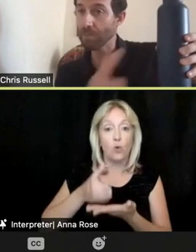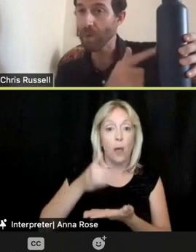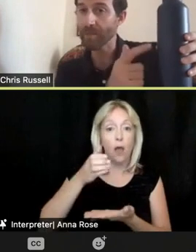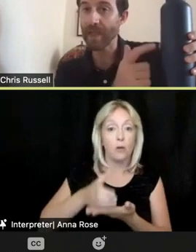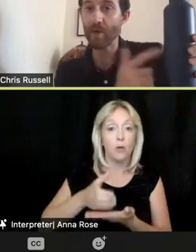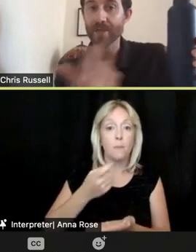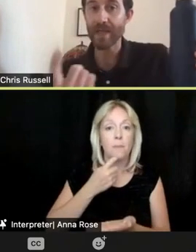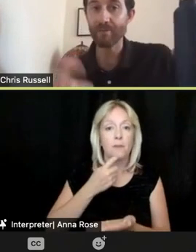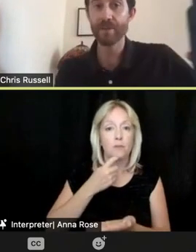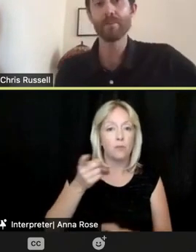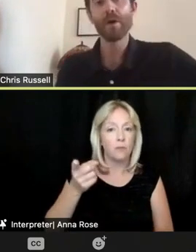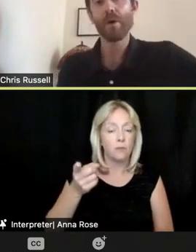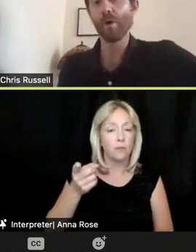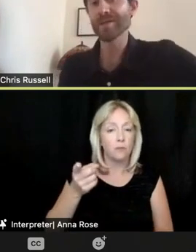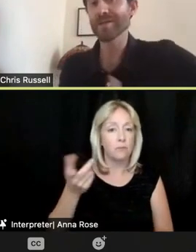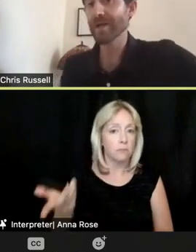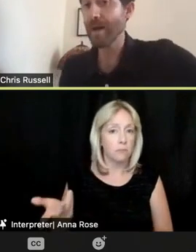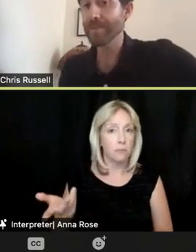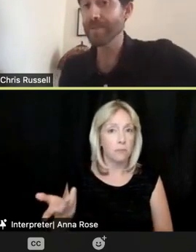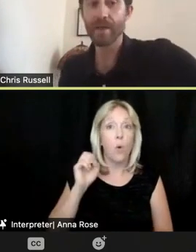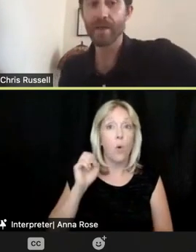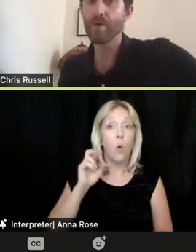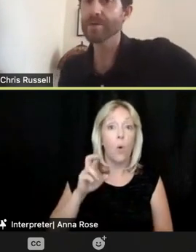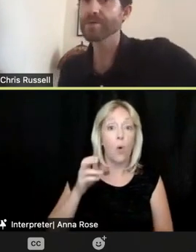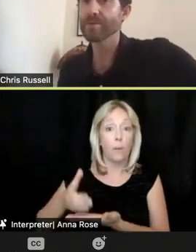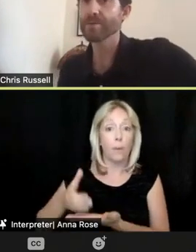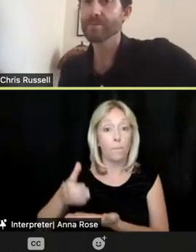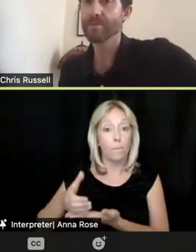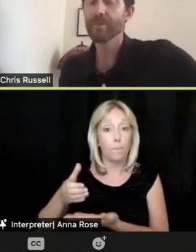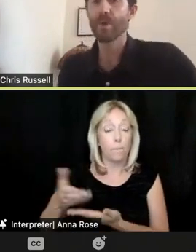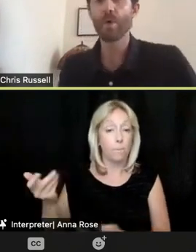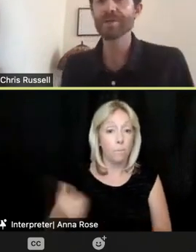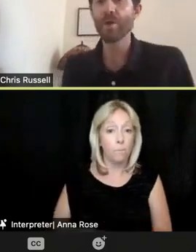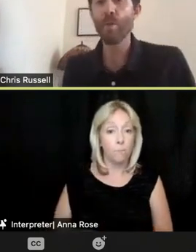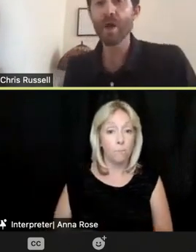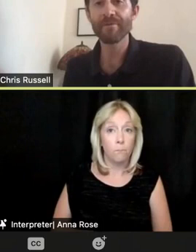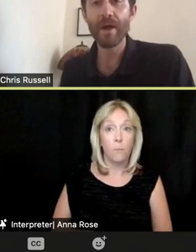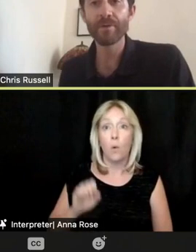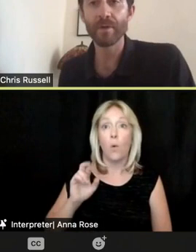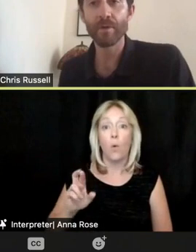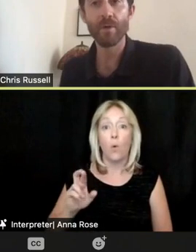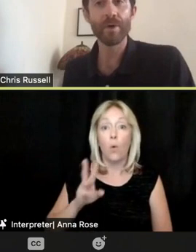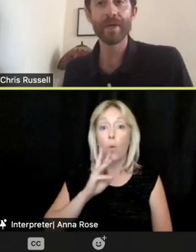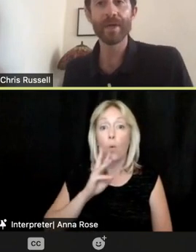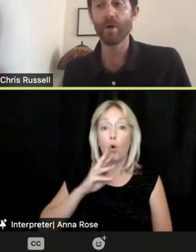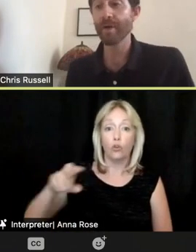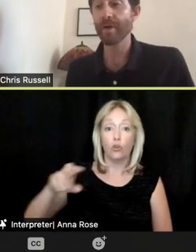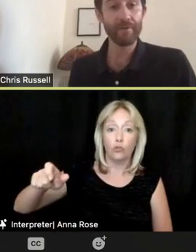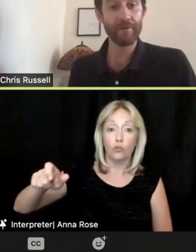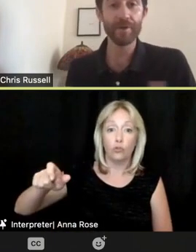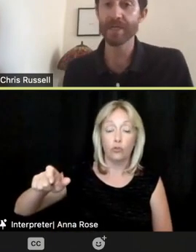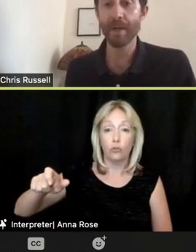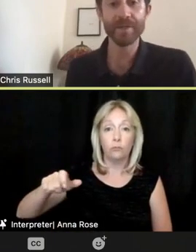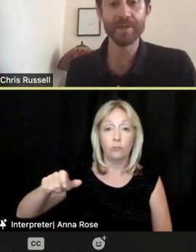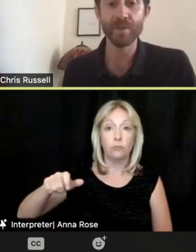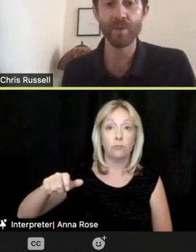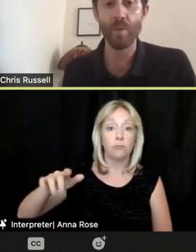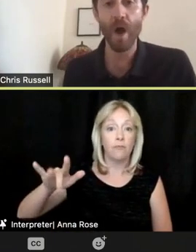canteen, right? One that they always have with them. Or is it a cup that they always use? Or is it a water fountain? Or are there